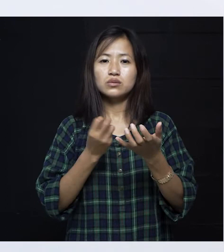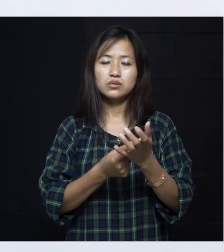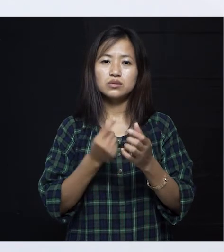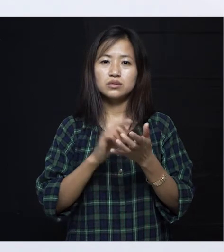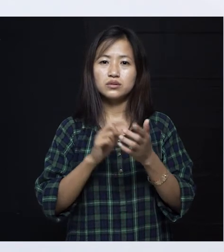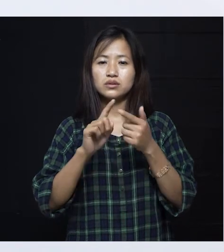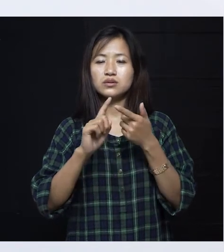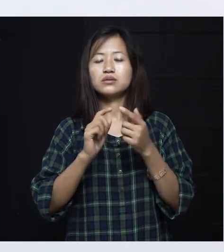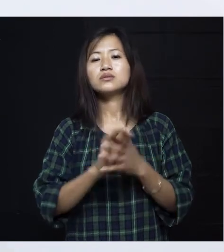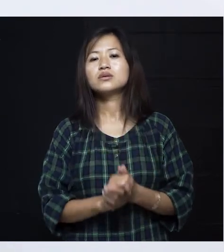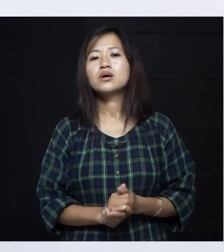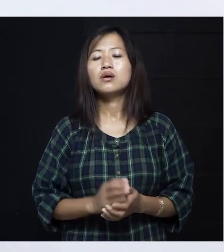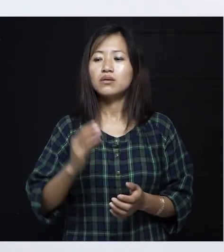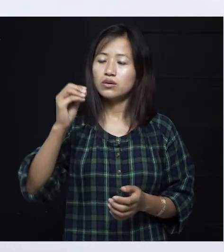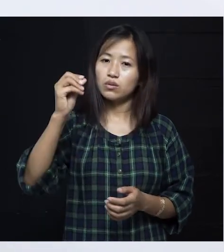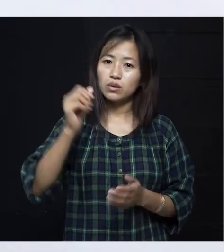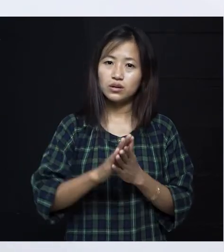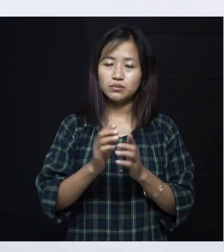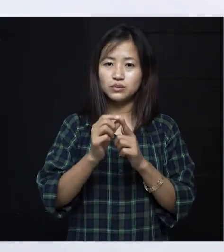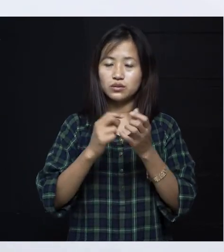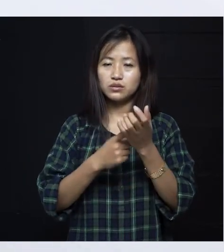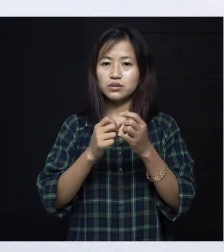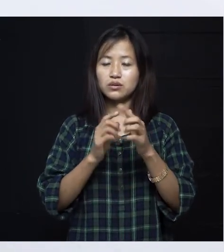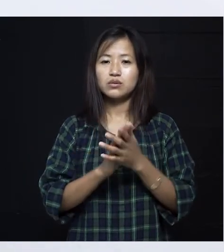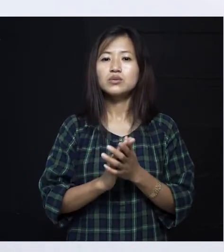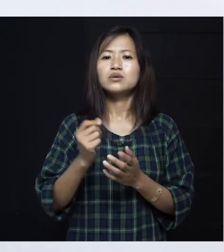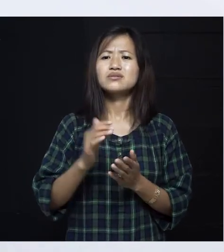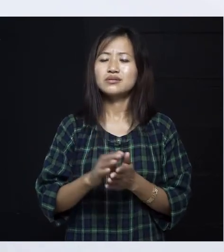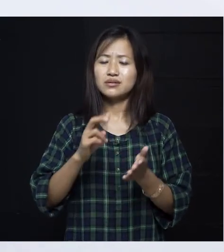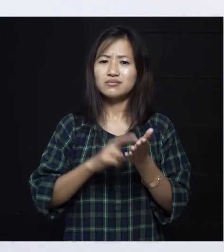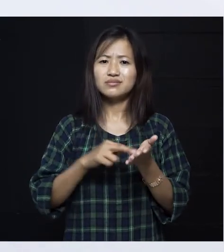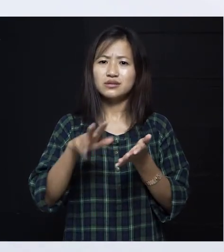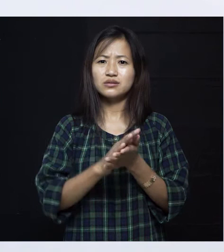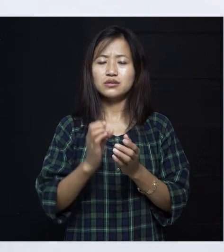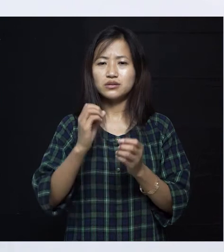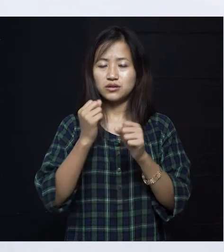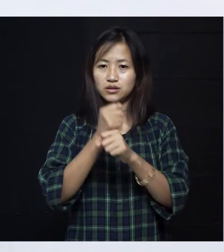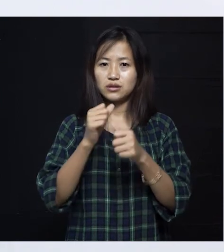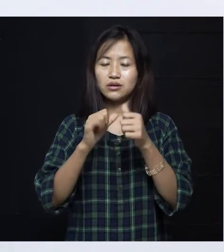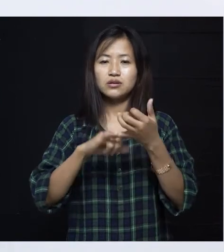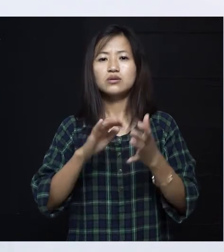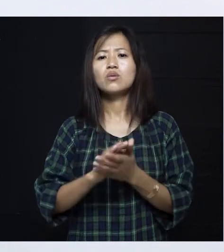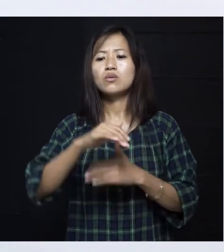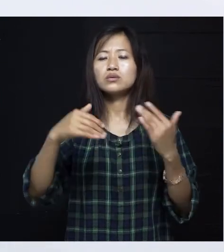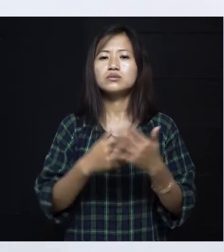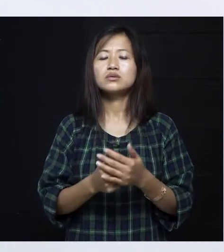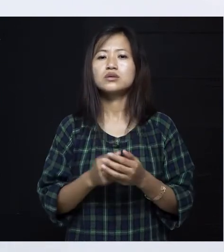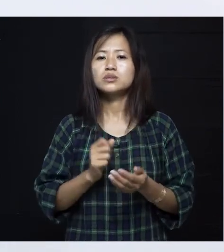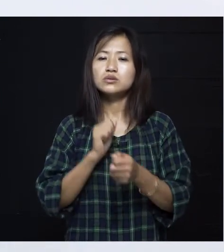to transport oil, petroleum product, natural gas, etc. So nowadays all these are